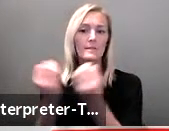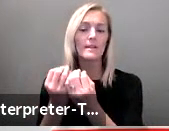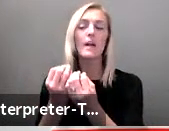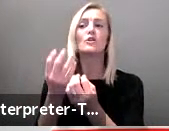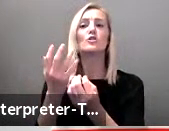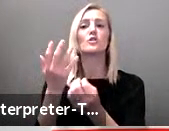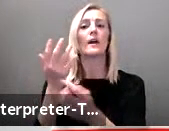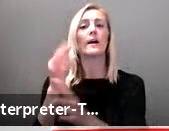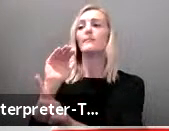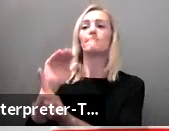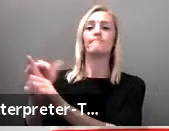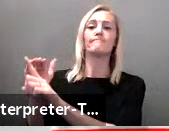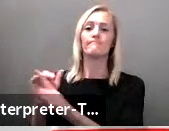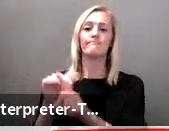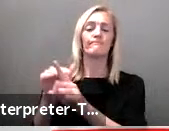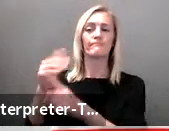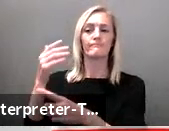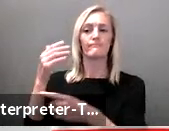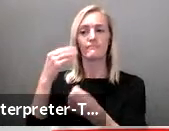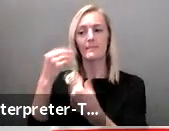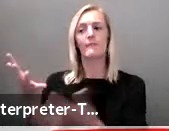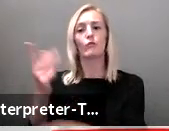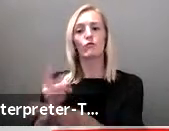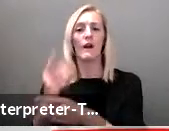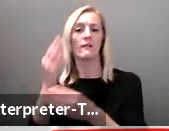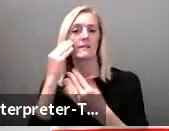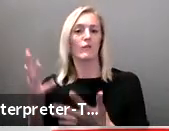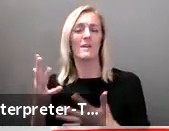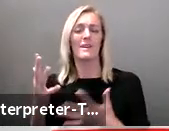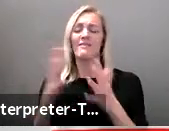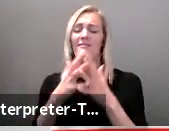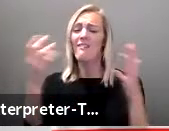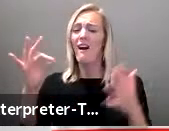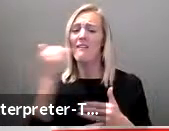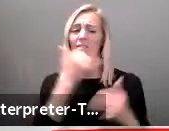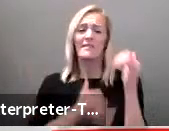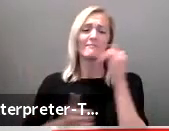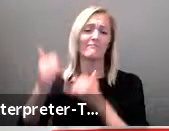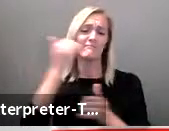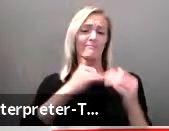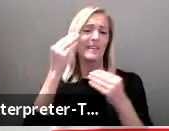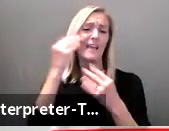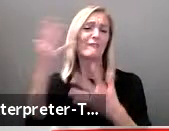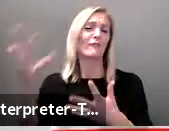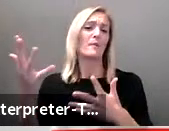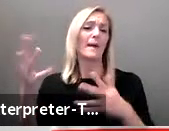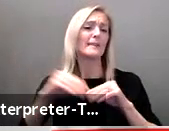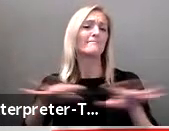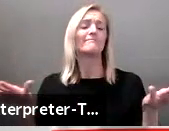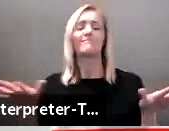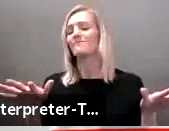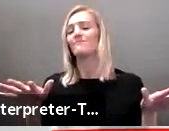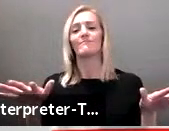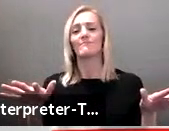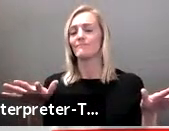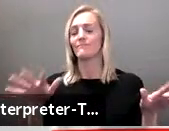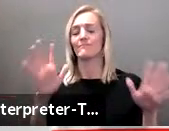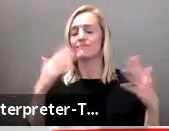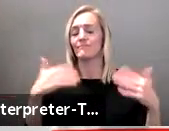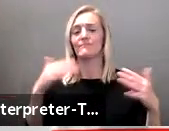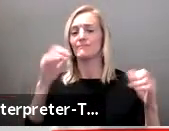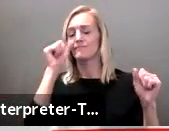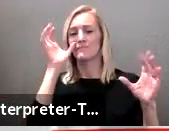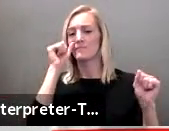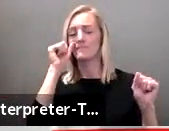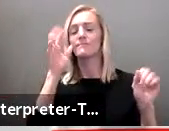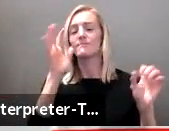the correct information. There's so much misinformation out there that it just absolutely astounds me. But we want to